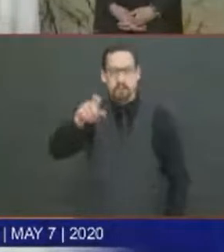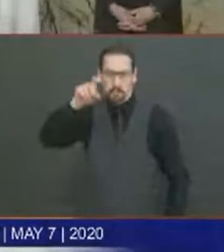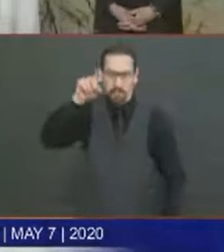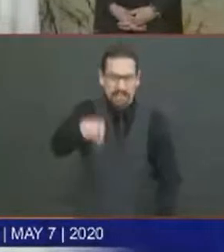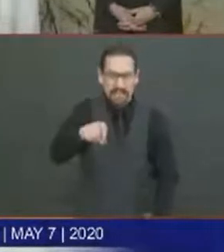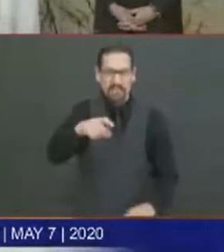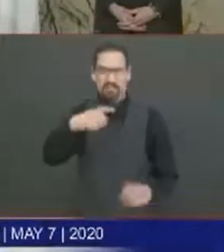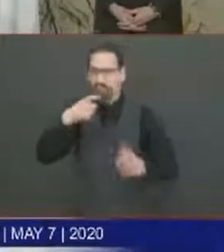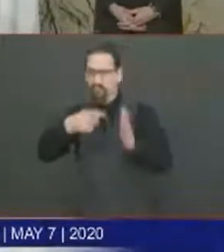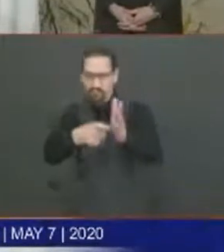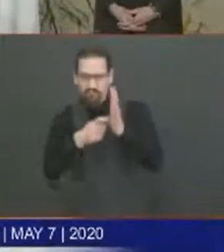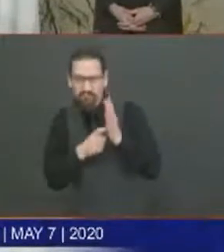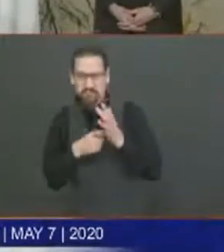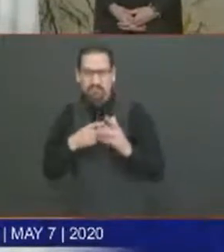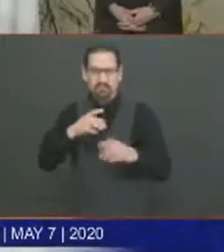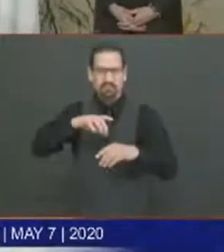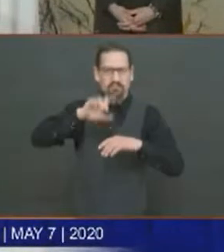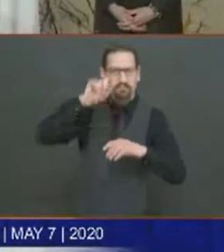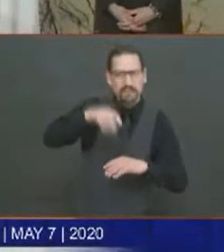come.